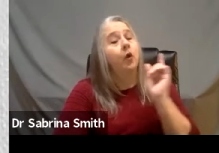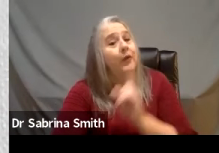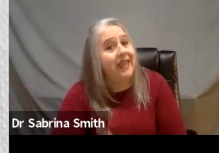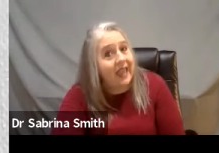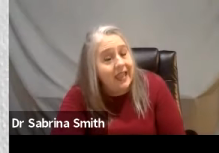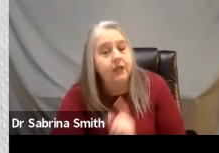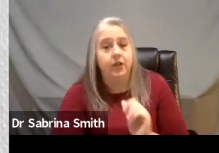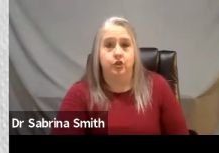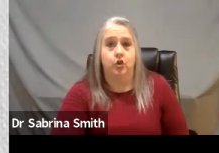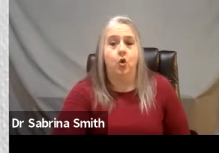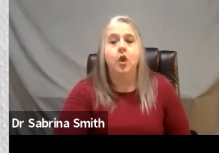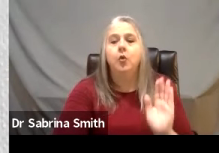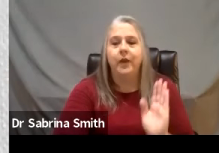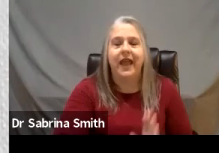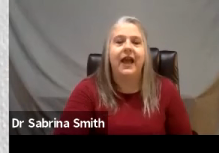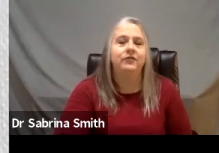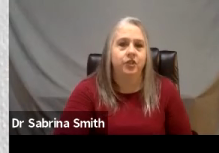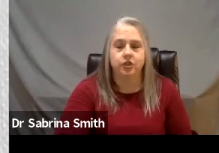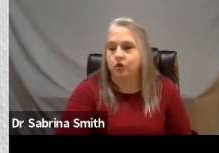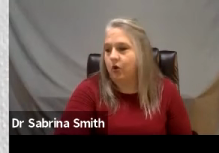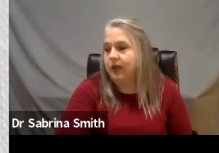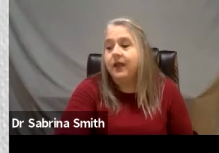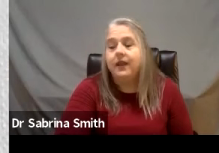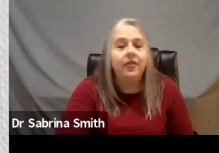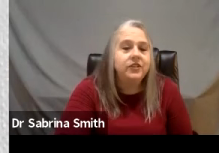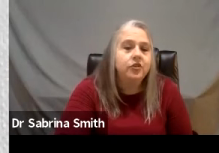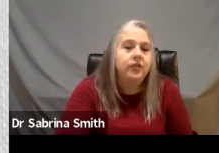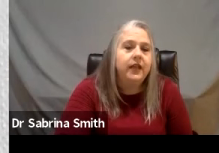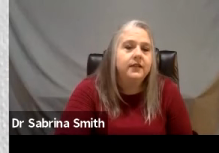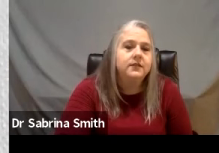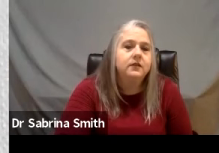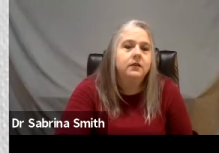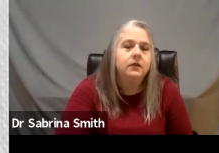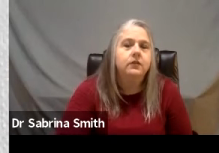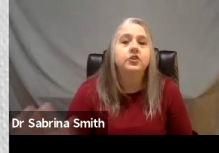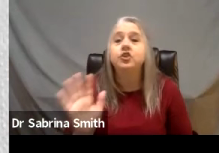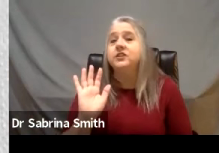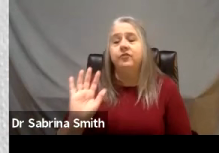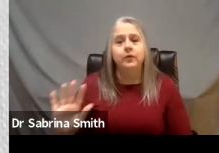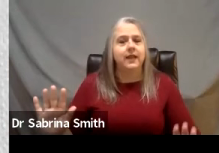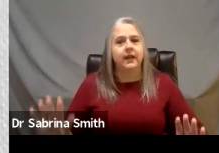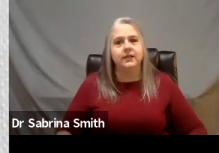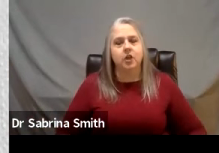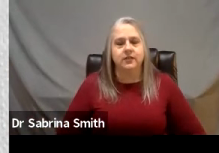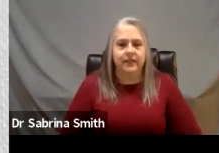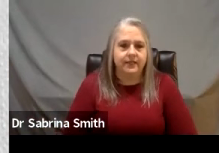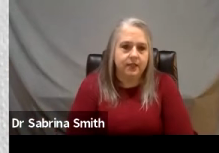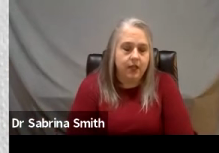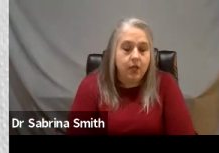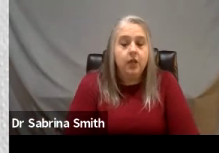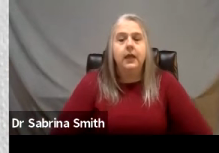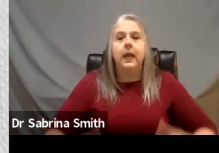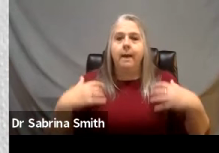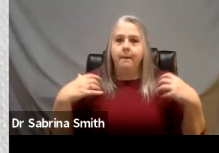But what we can control, we have to control. Now, these are things, these are just a few, it's not an exhaustive